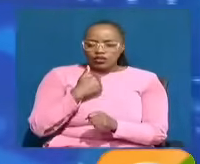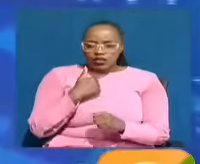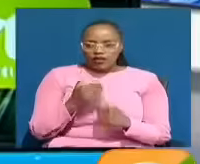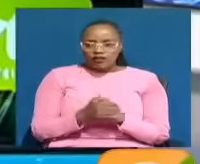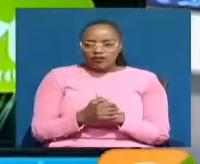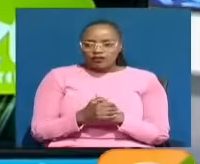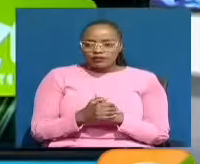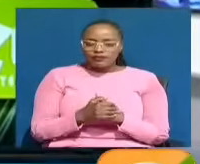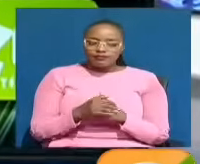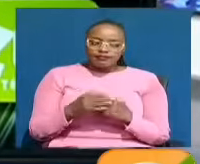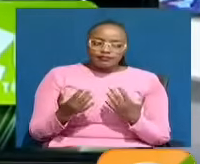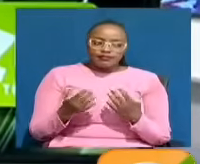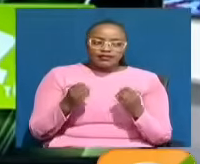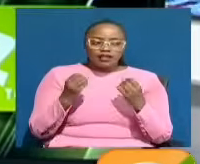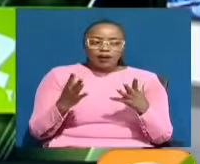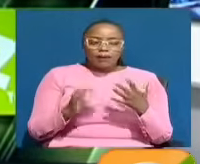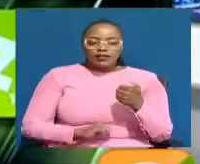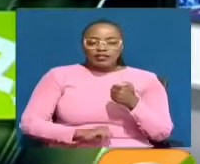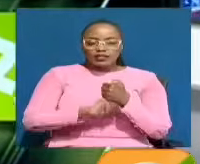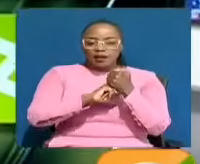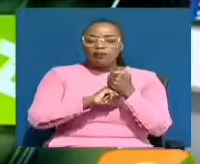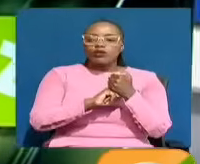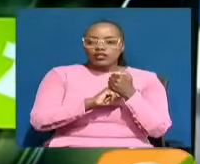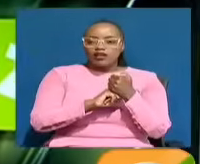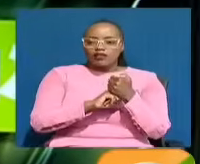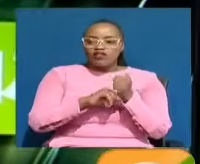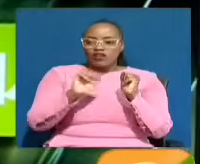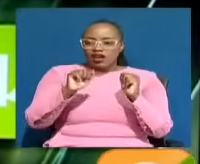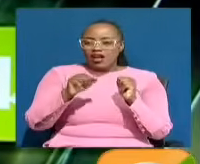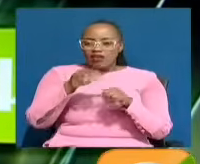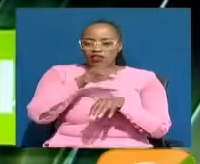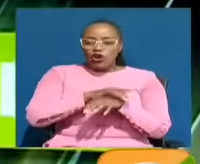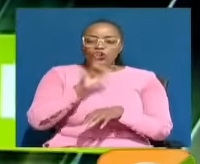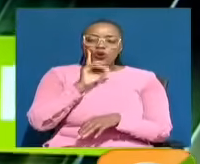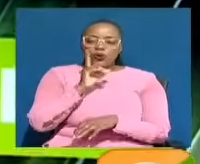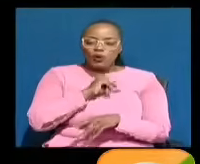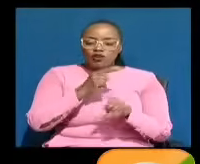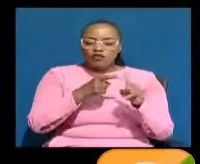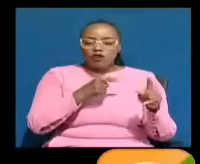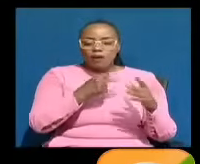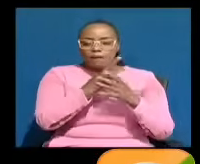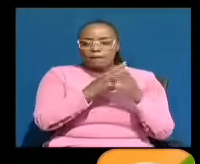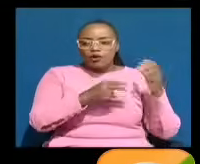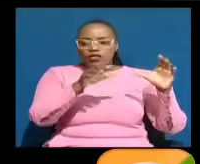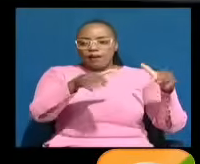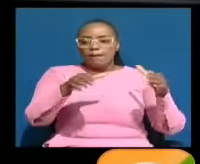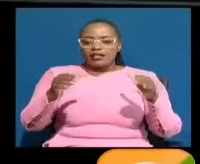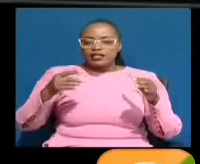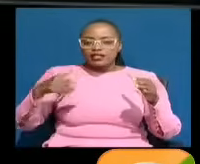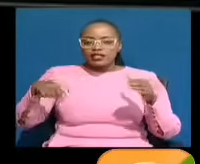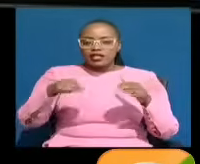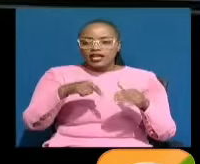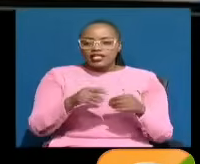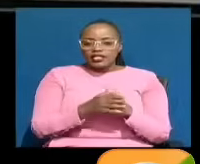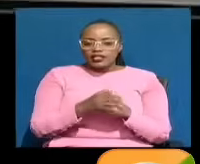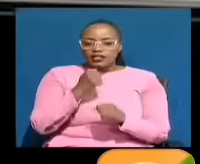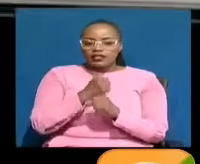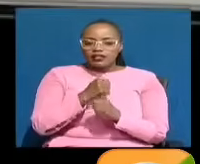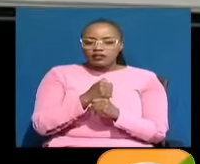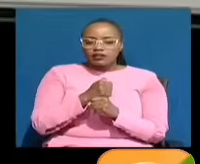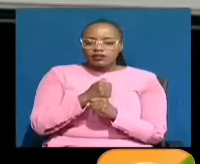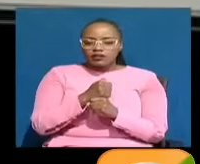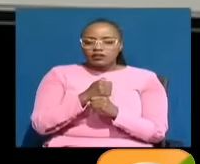how much support, financial or otherwise, have you received from both parties? Because we understand the funding for this was to come